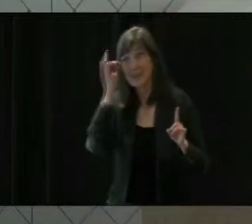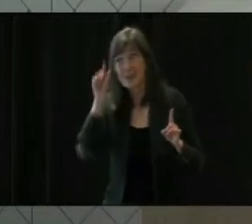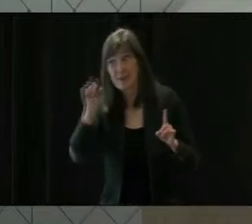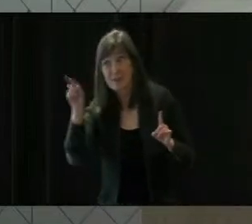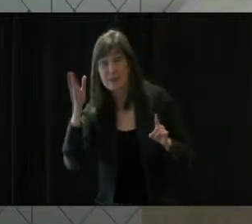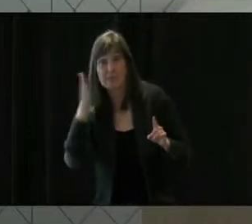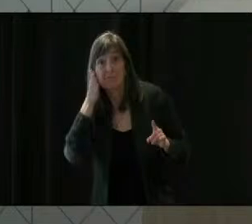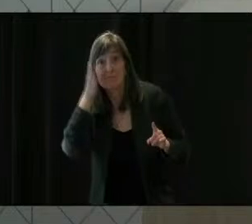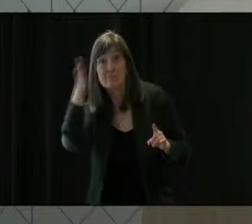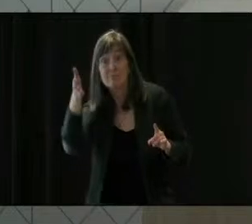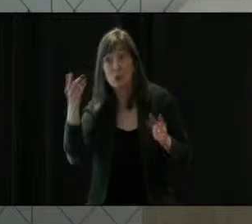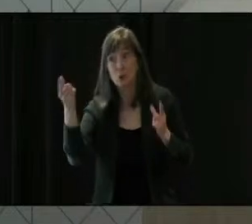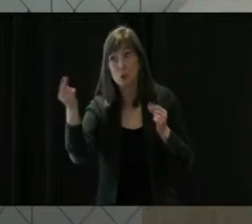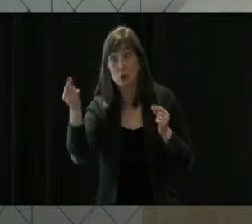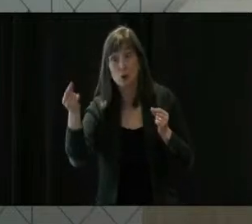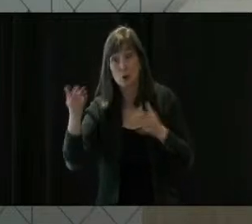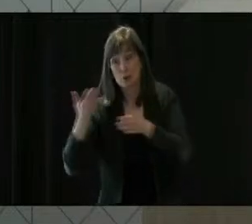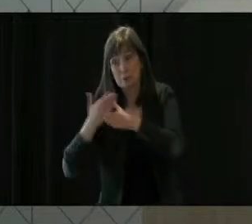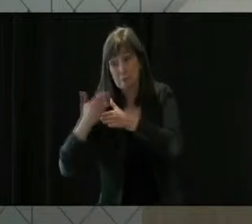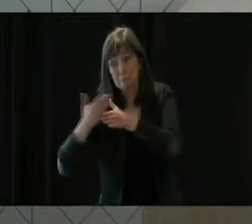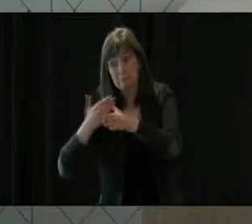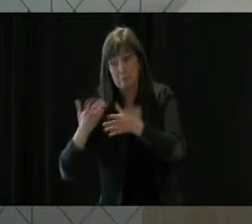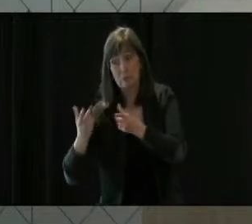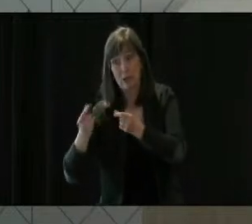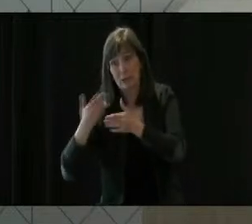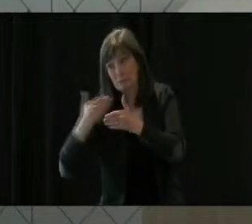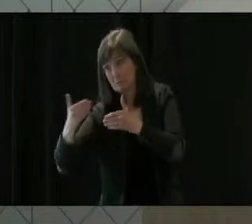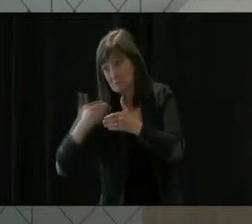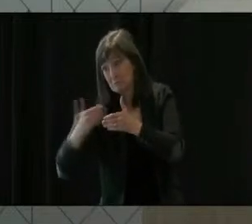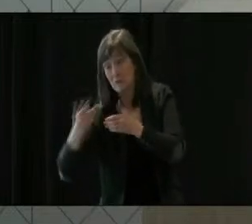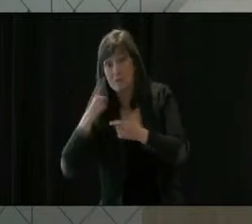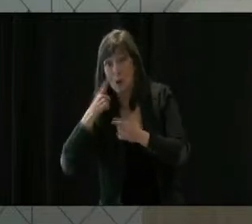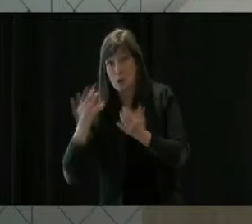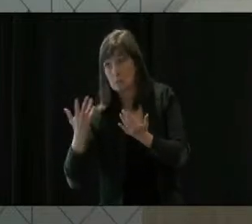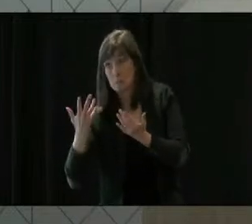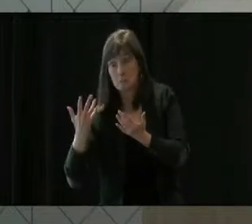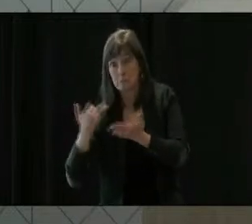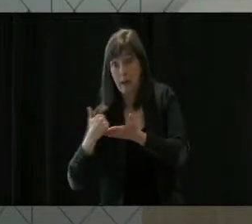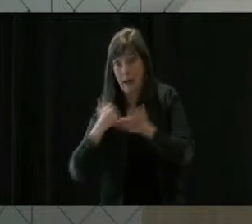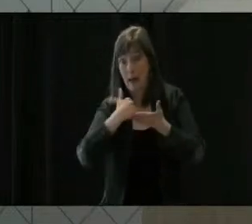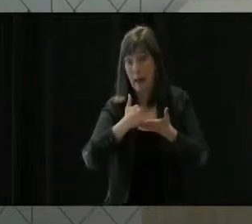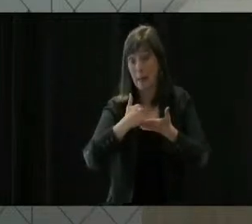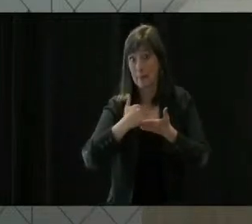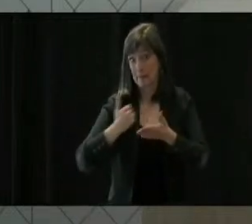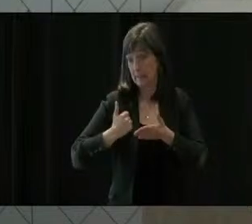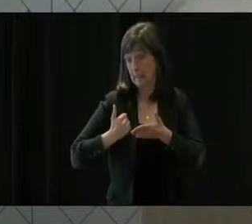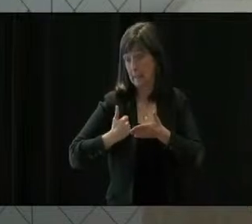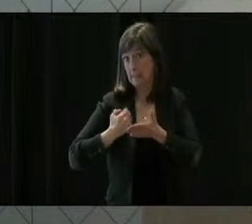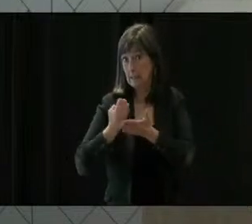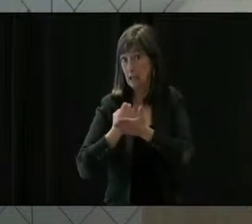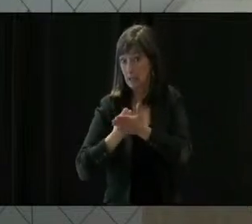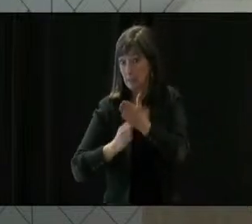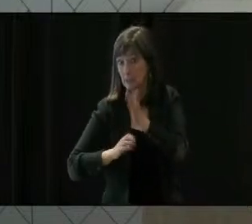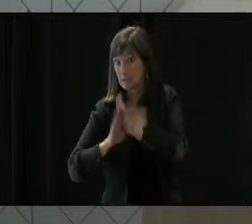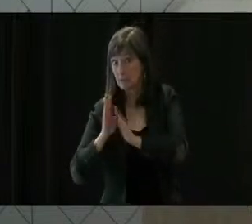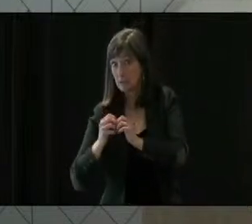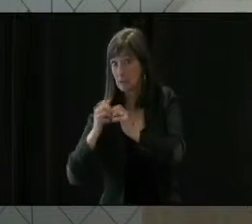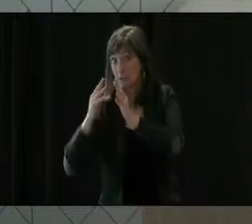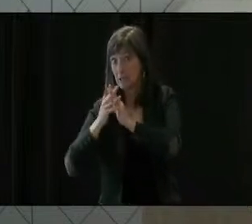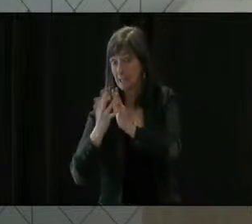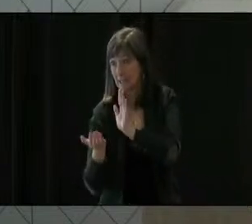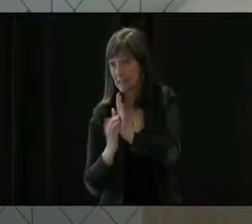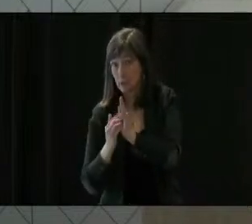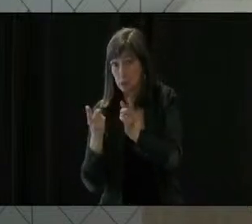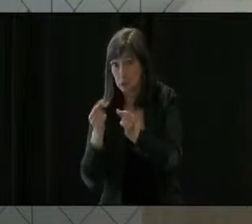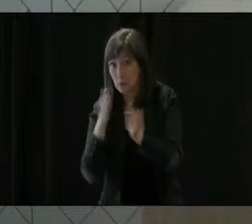do over the medium term to get the economy of the country back on track